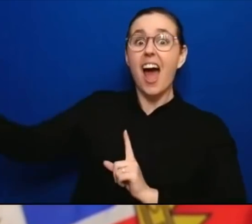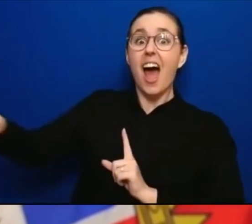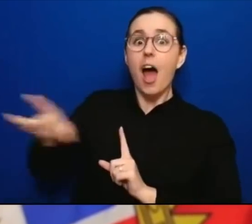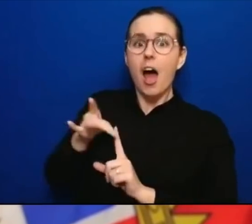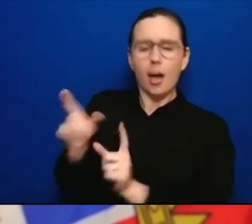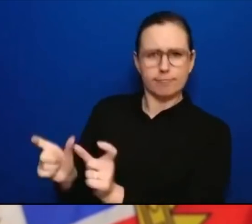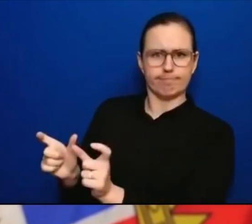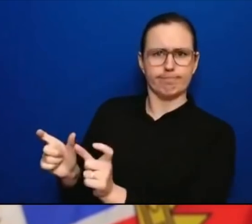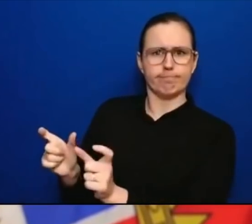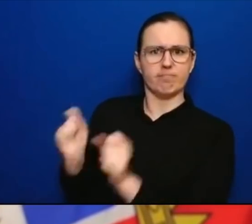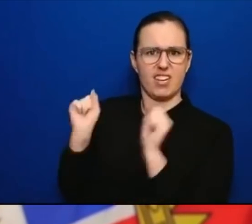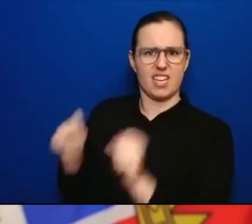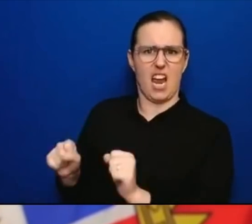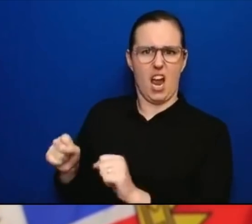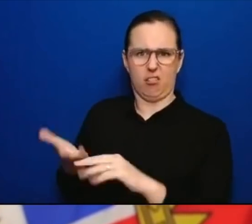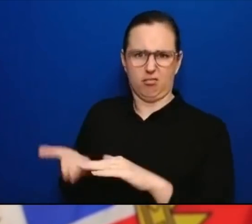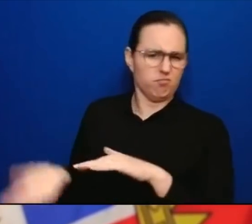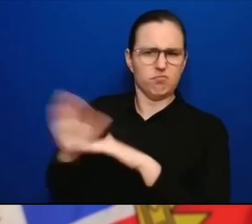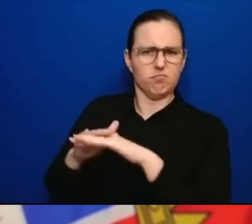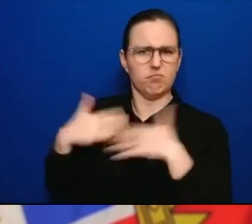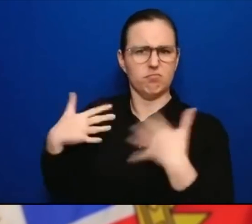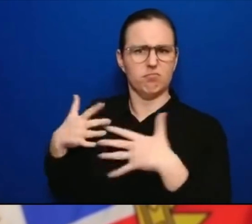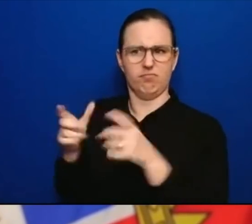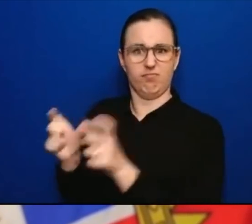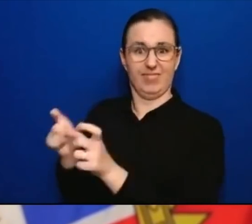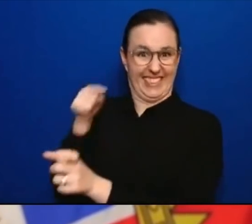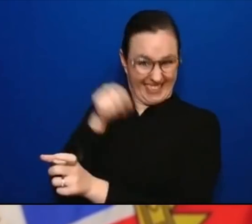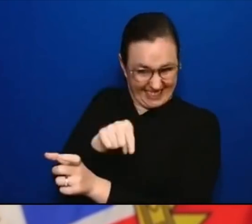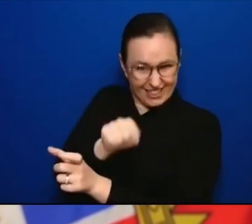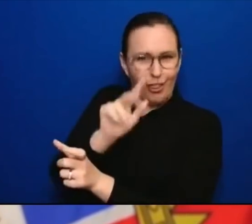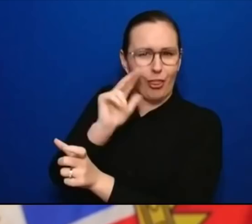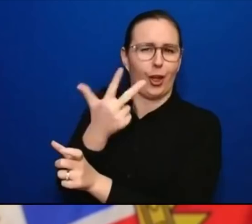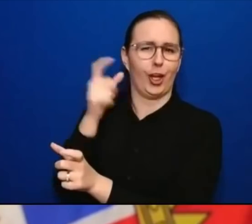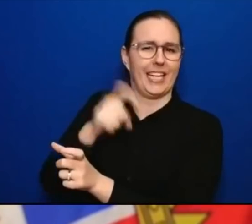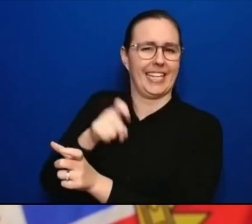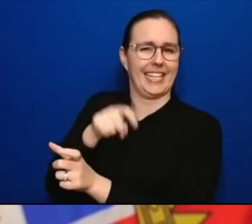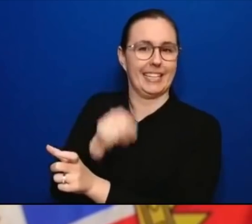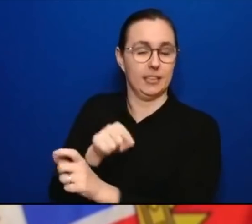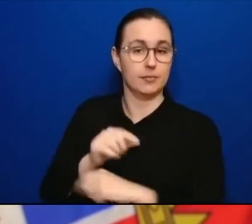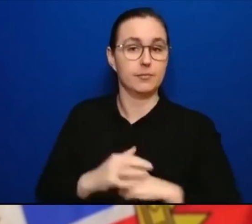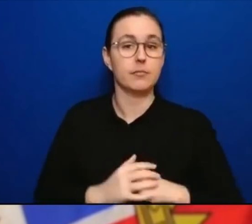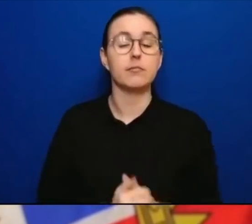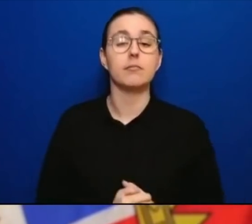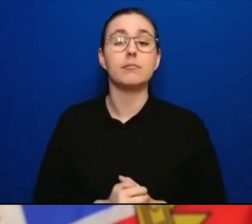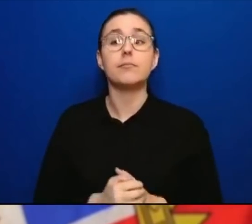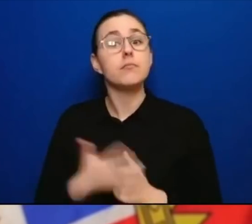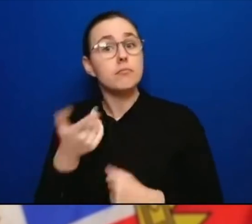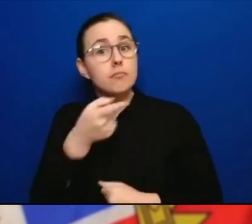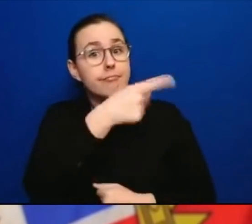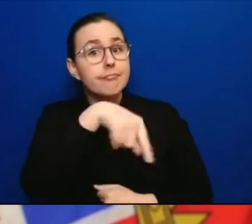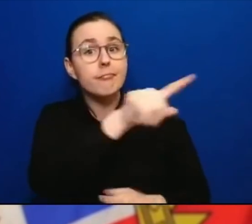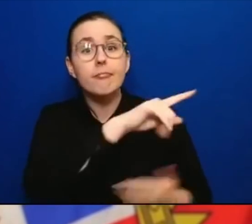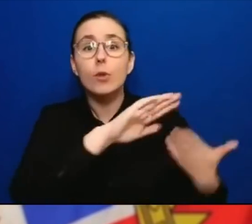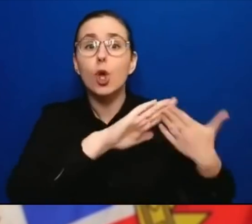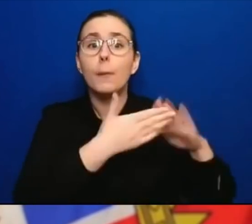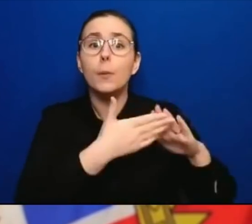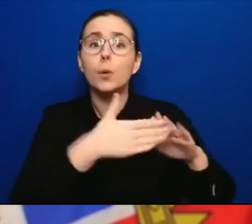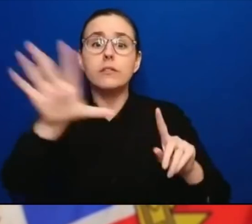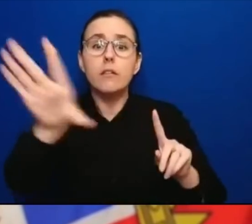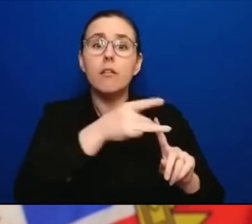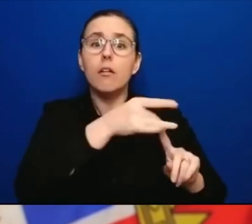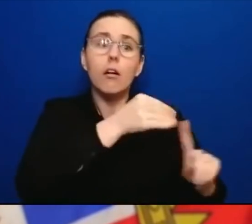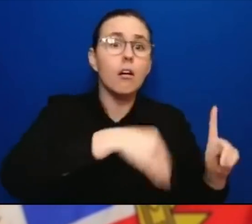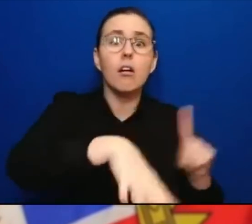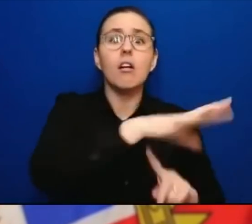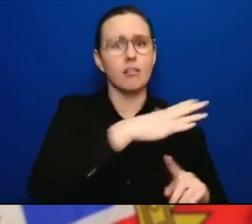protection against infection can be boosted with that third dose. So right now, with the amount of transmission that we're seeing, the advice